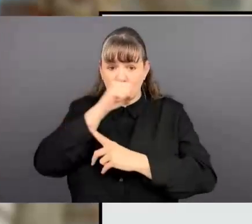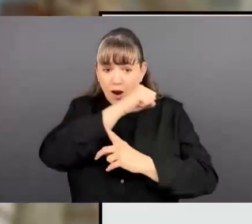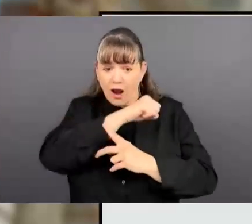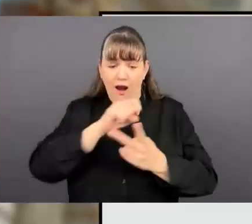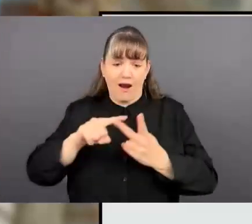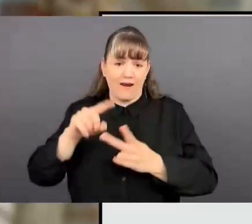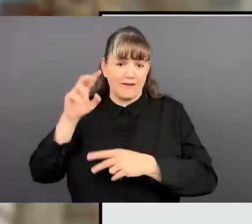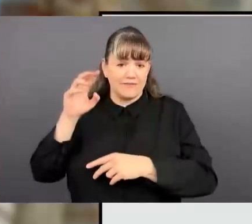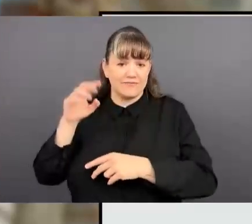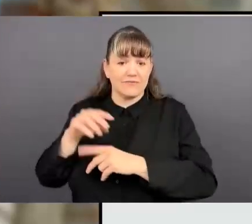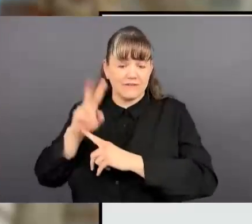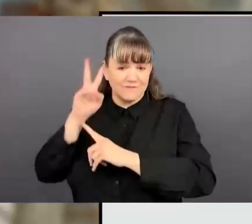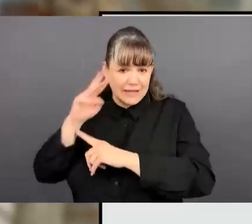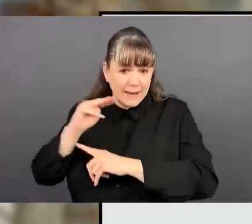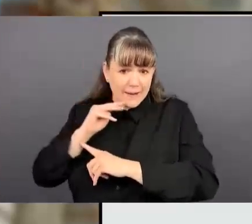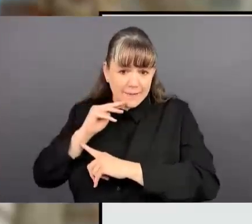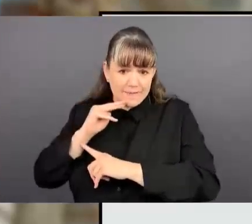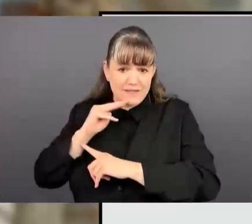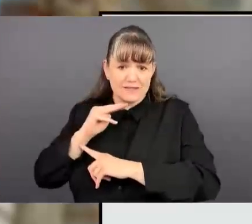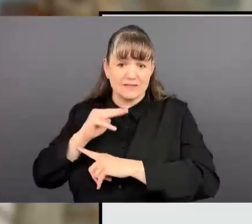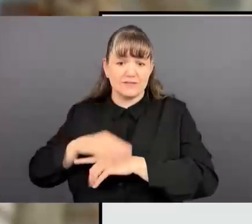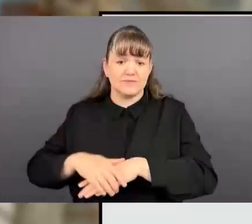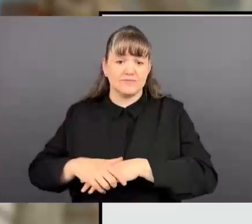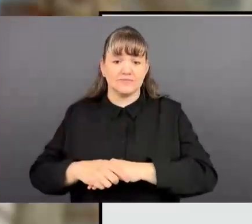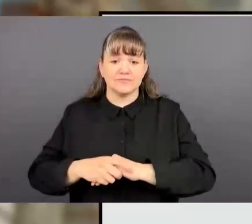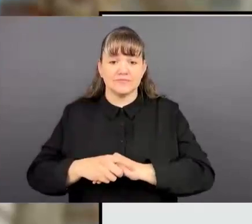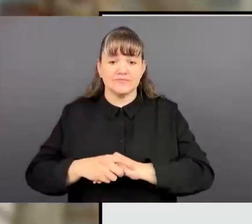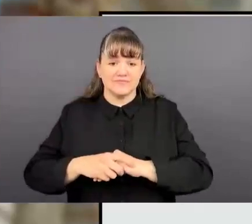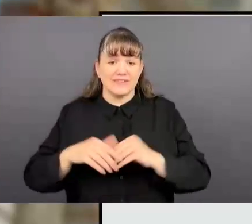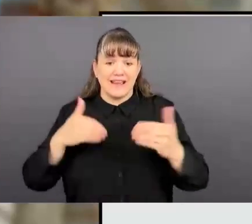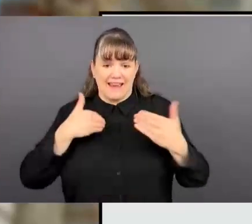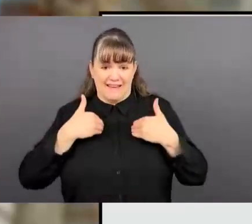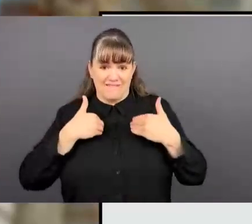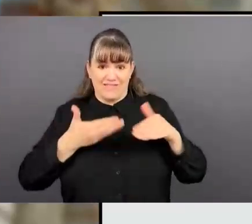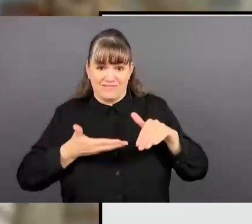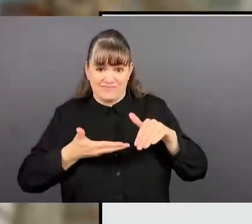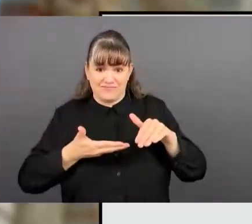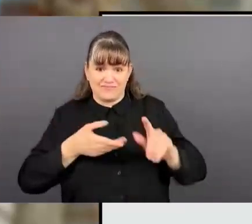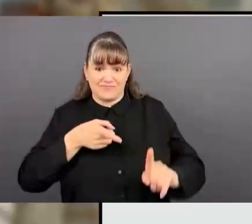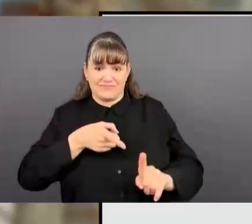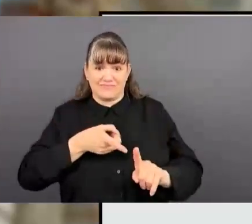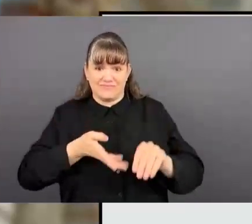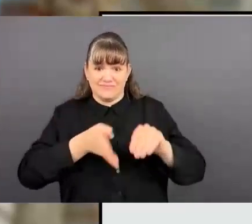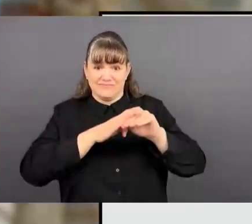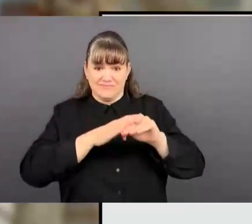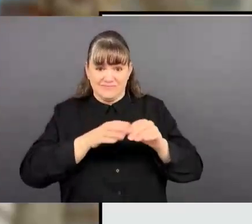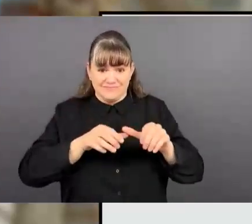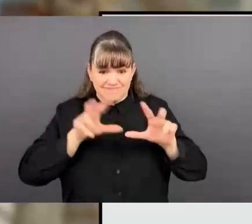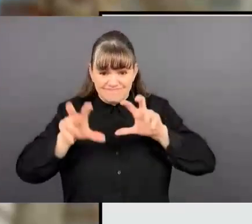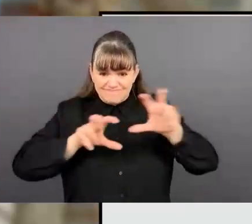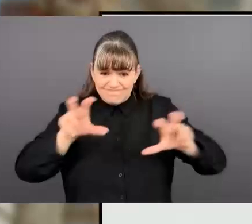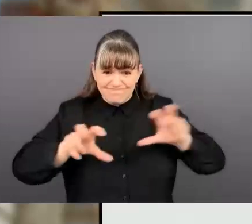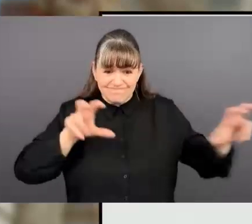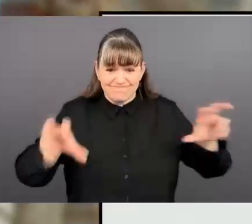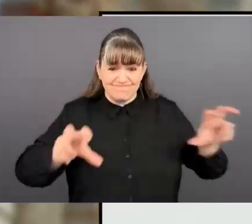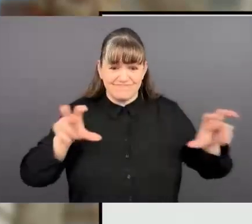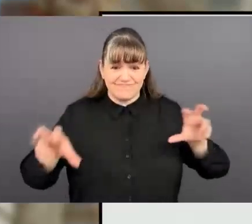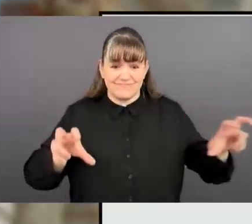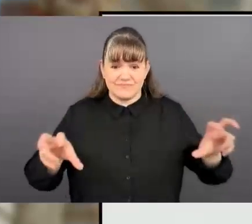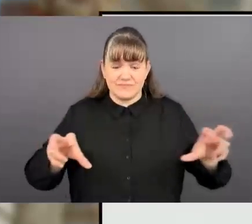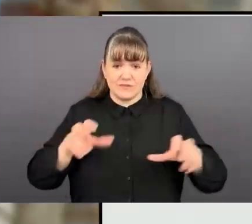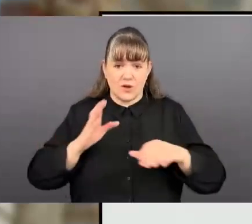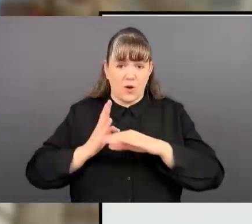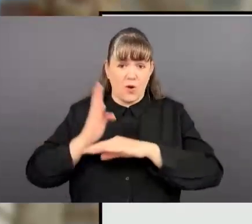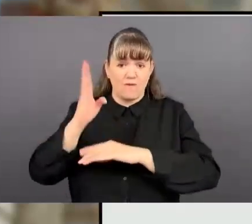50 trade and invest officers in over 14 different markets that are working every day to increase our trade opportunities for